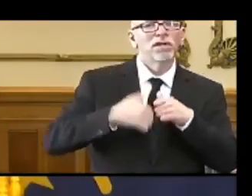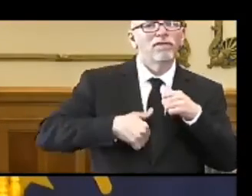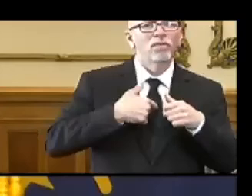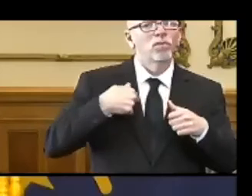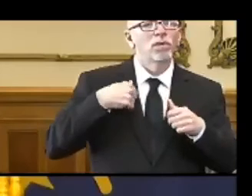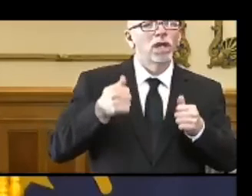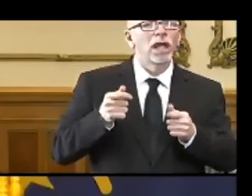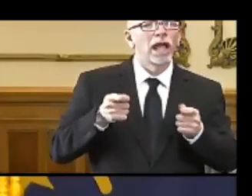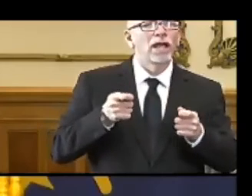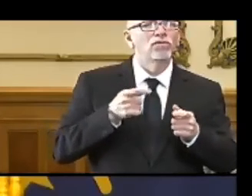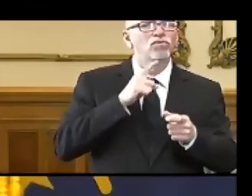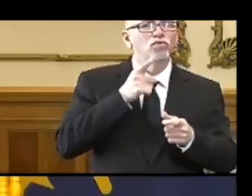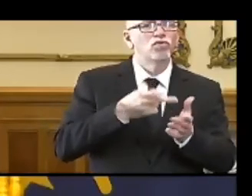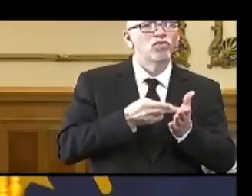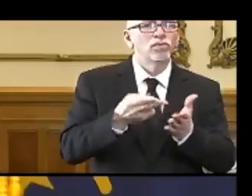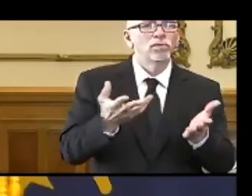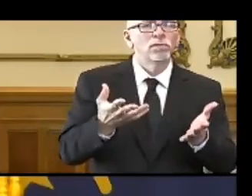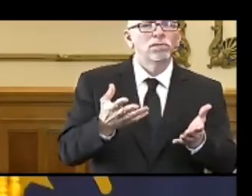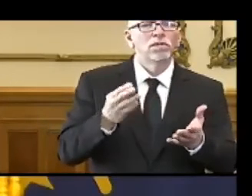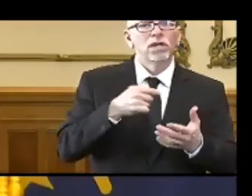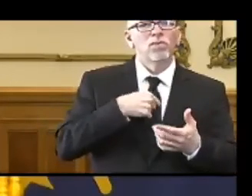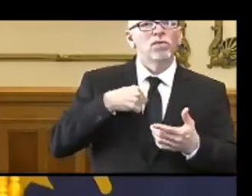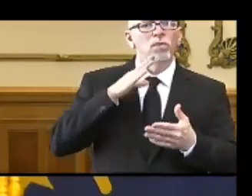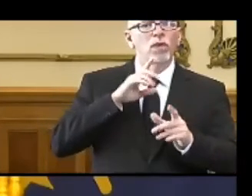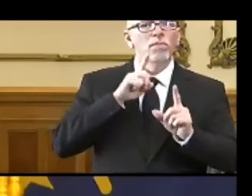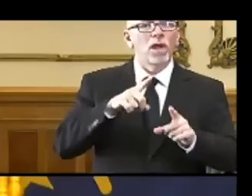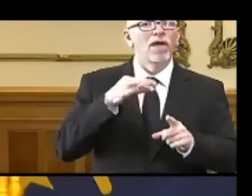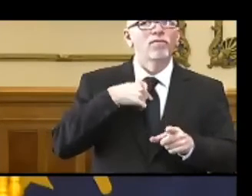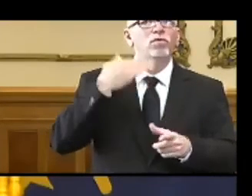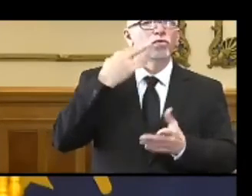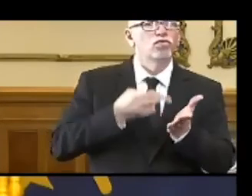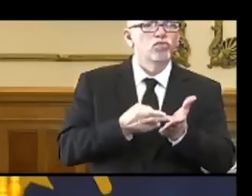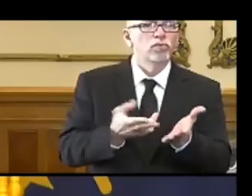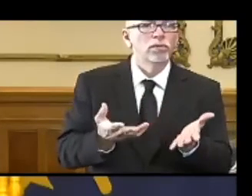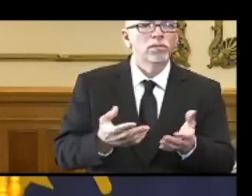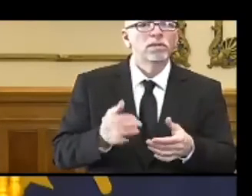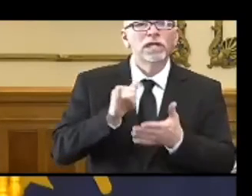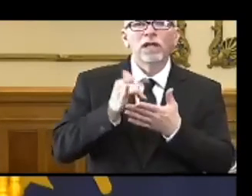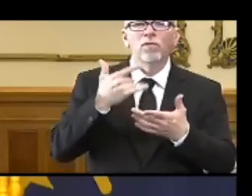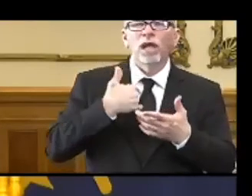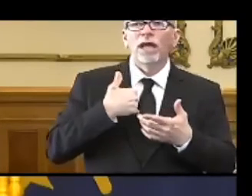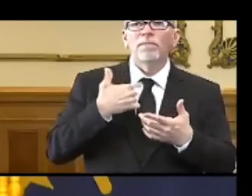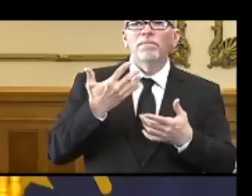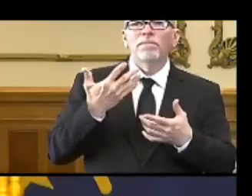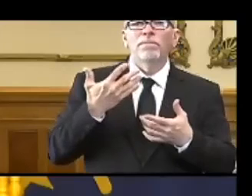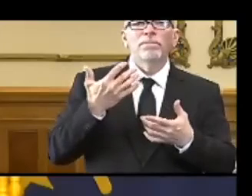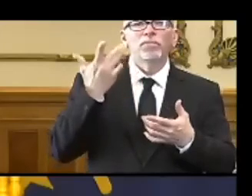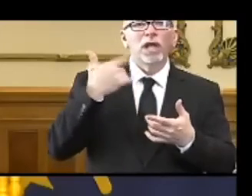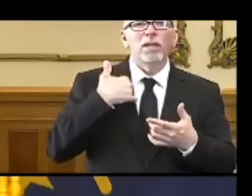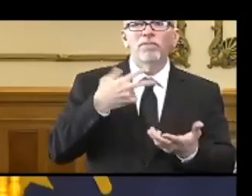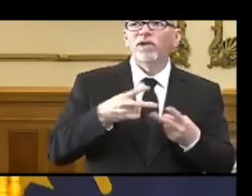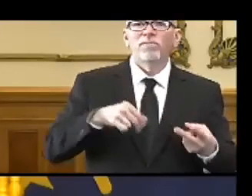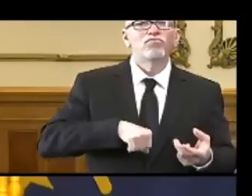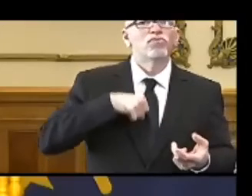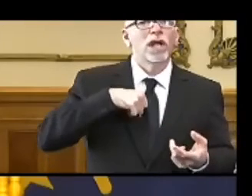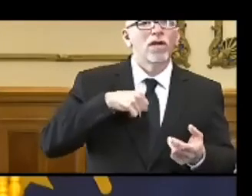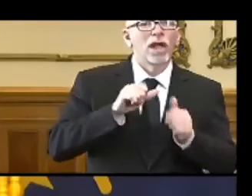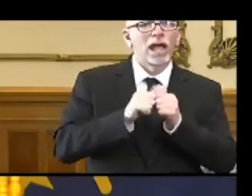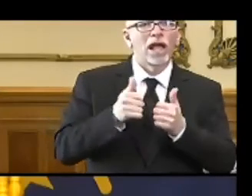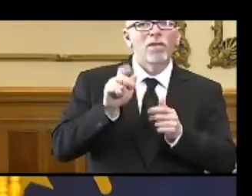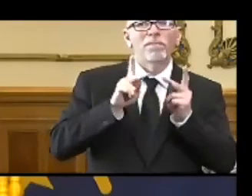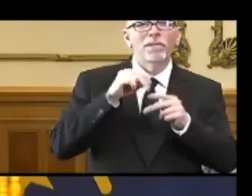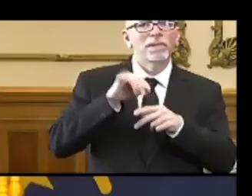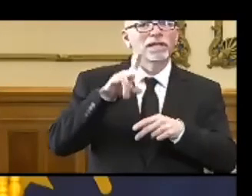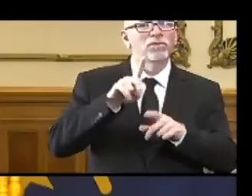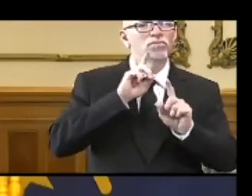handle the truth, and that's how we'll respond to this. That's why I'm so darn proud of the way Hoosiers have